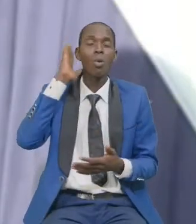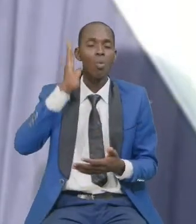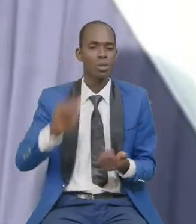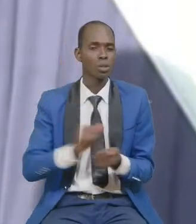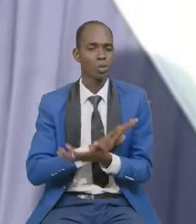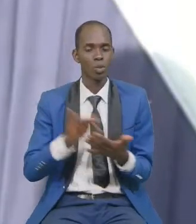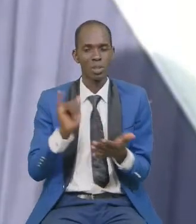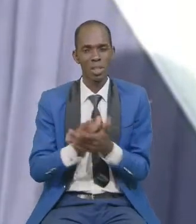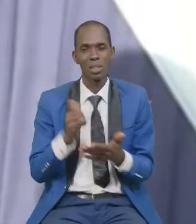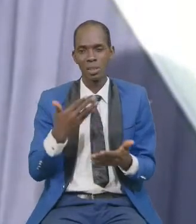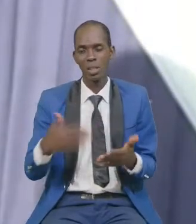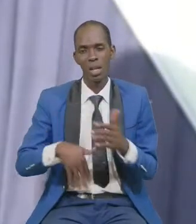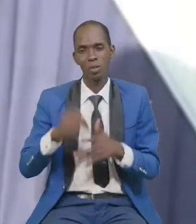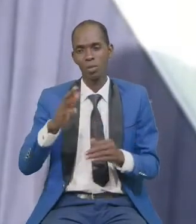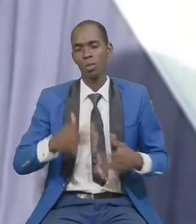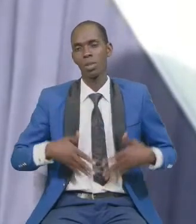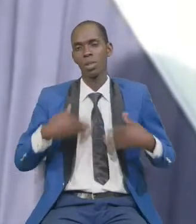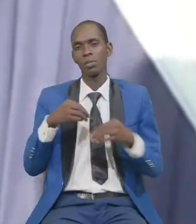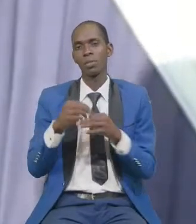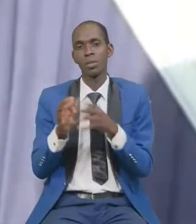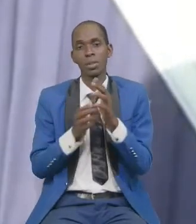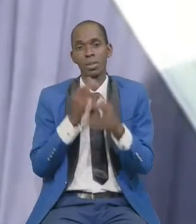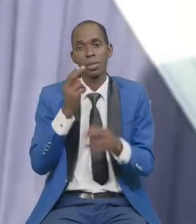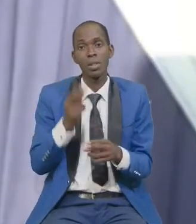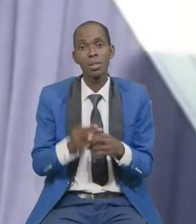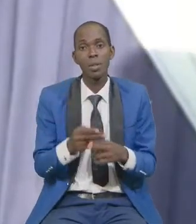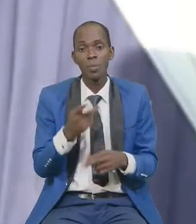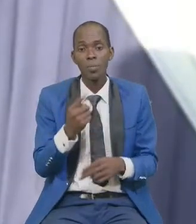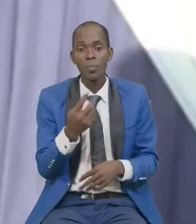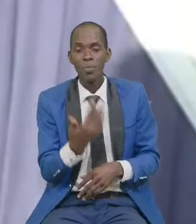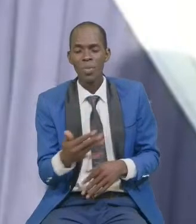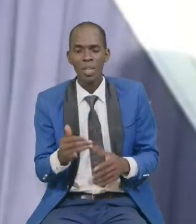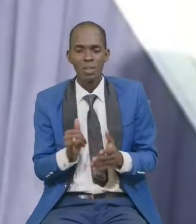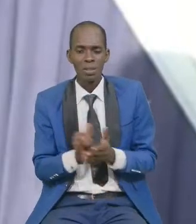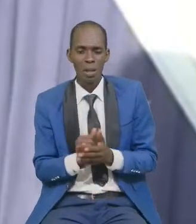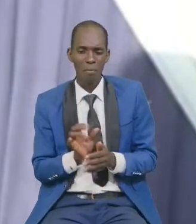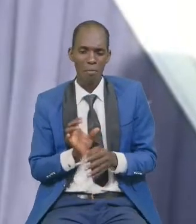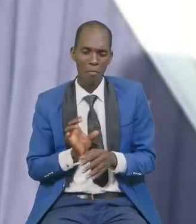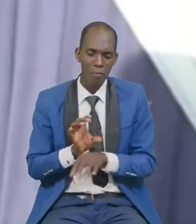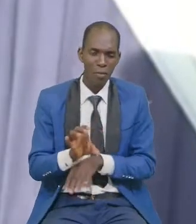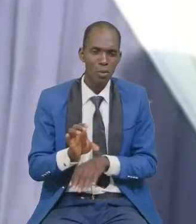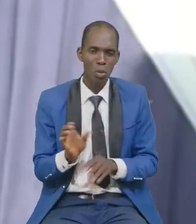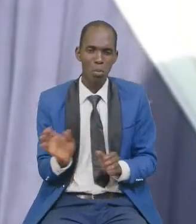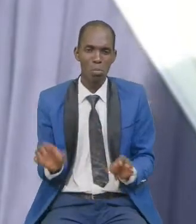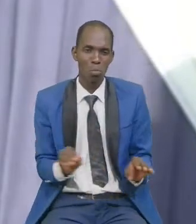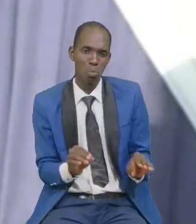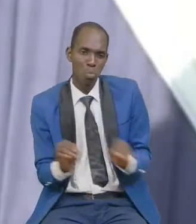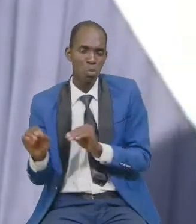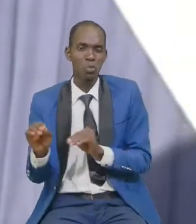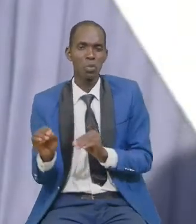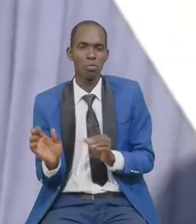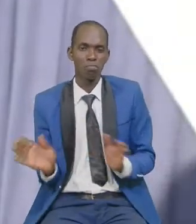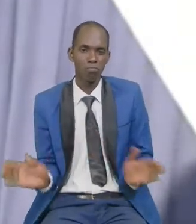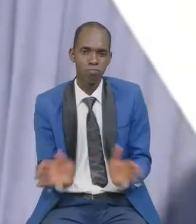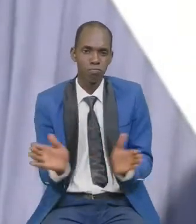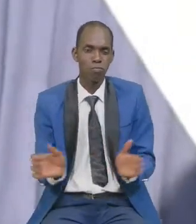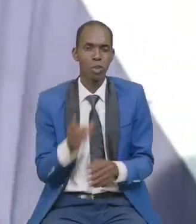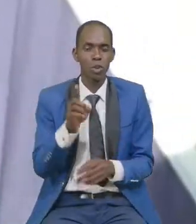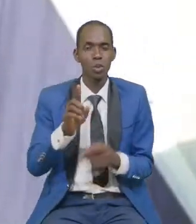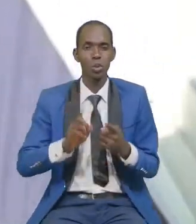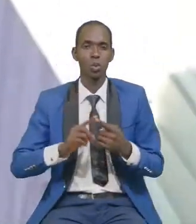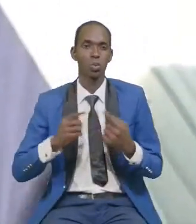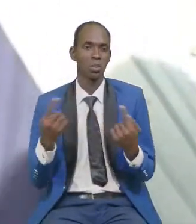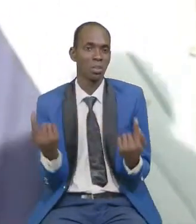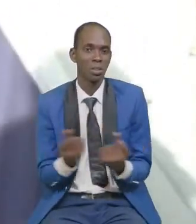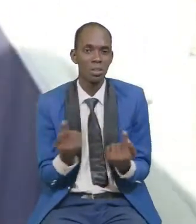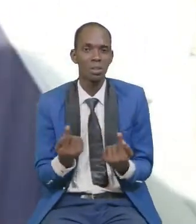in your life. The sin that propels you to sin. The sin that pushes you to